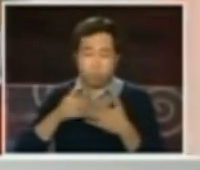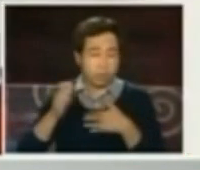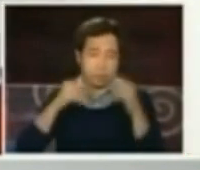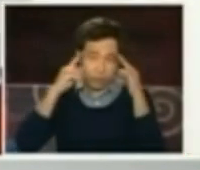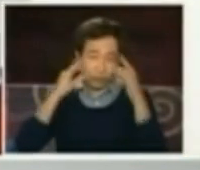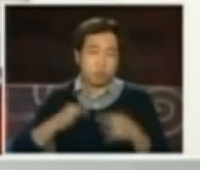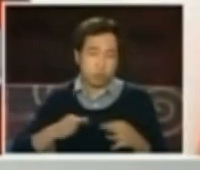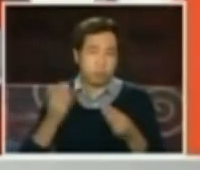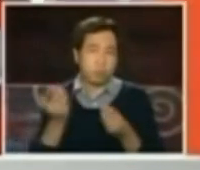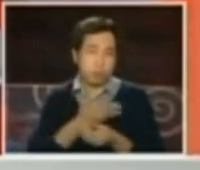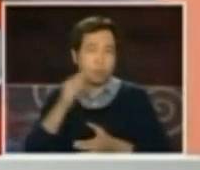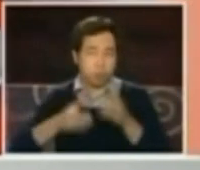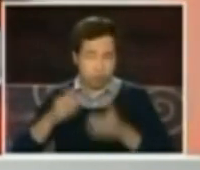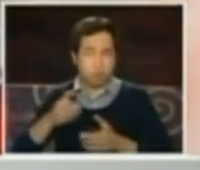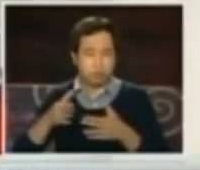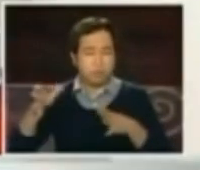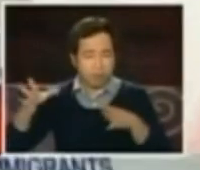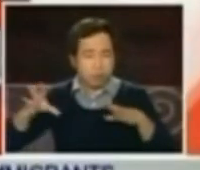court and shall abide by its decision.